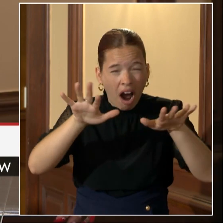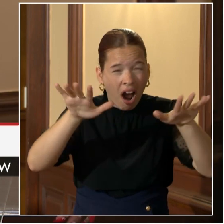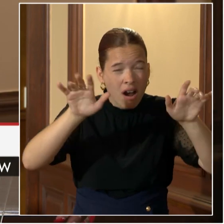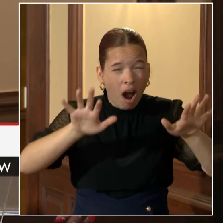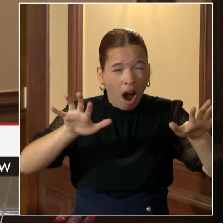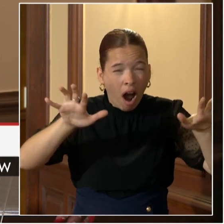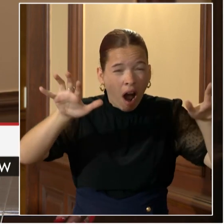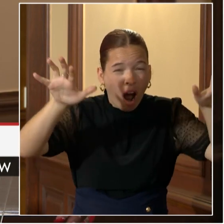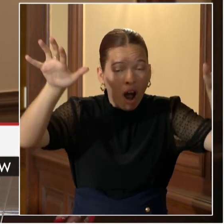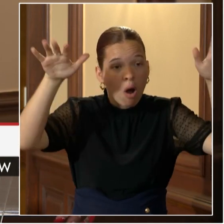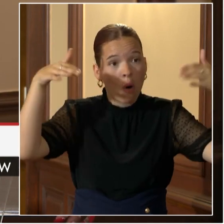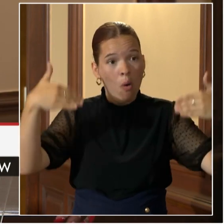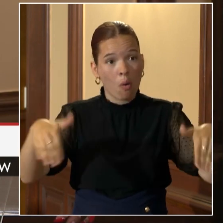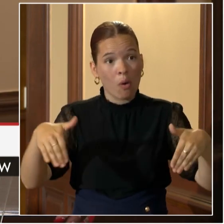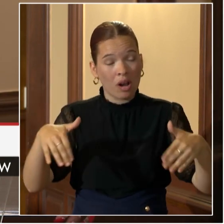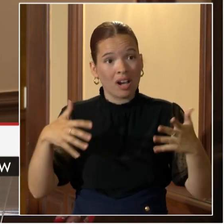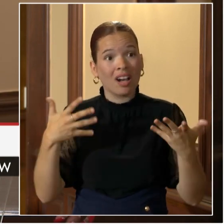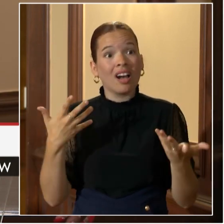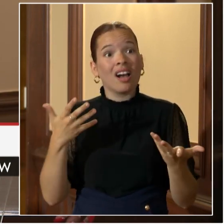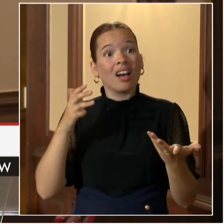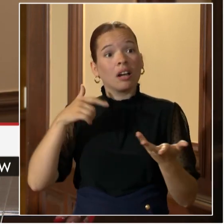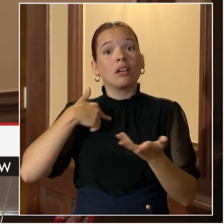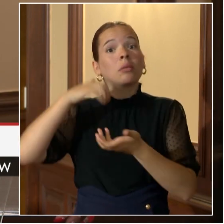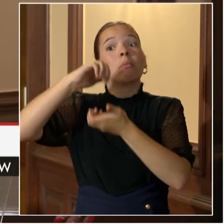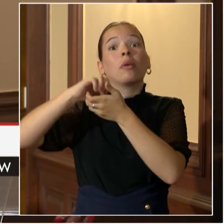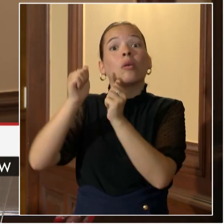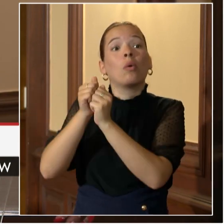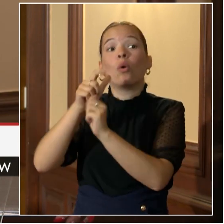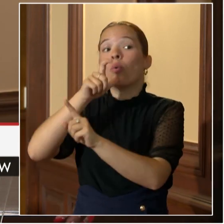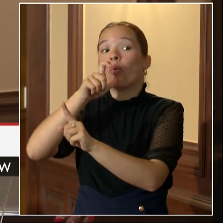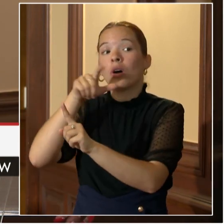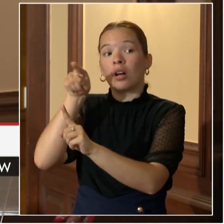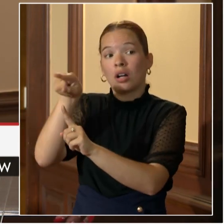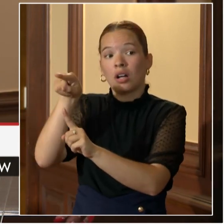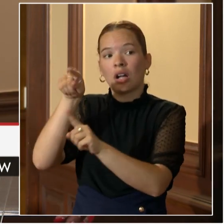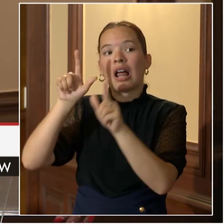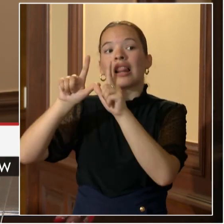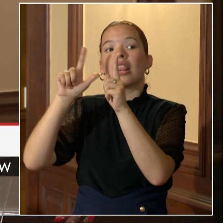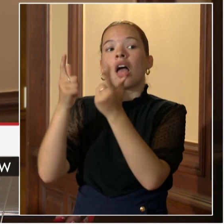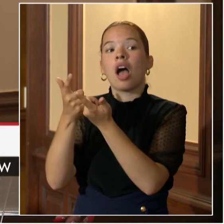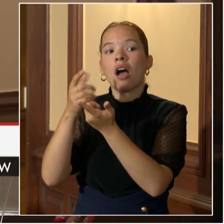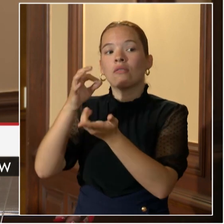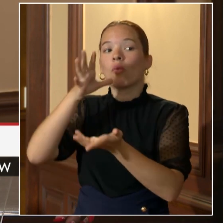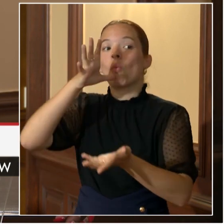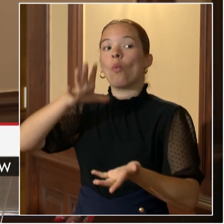of Women Voters to record a series of PSAs